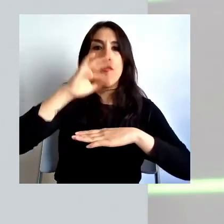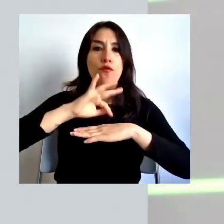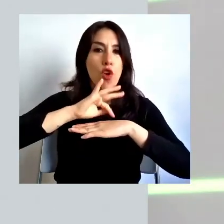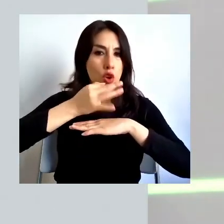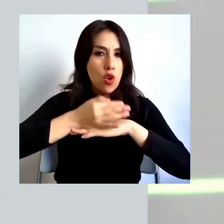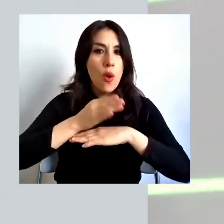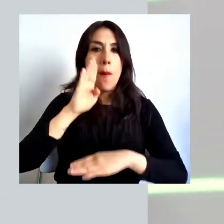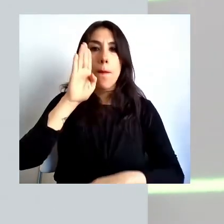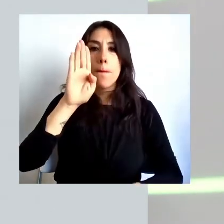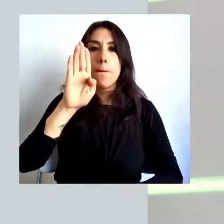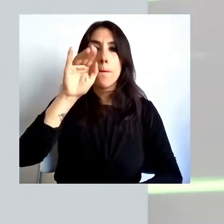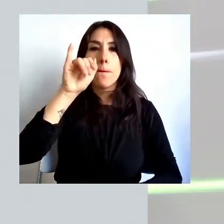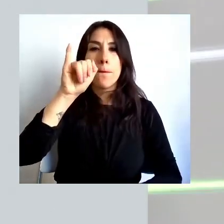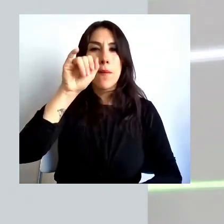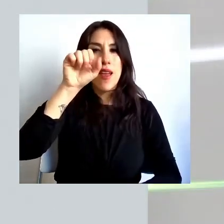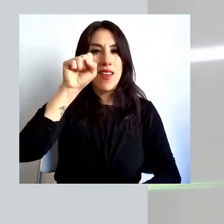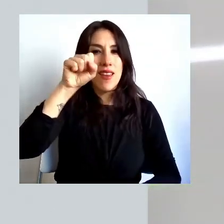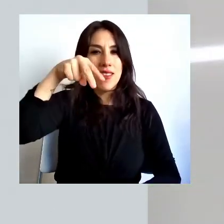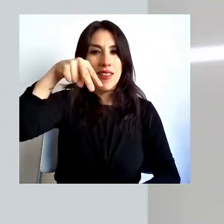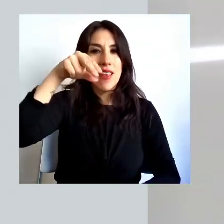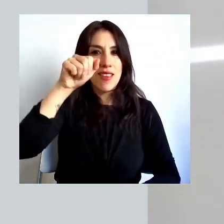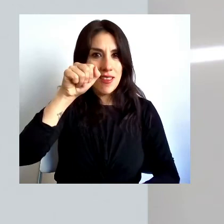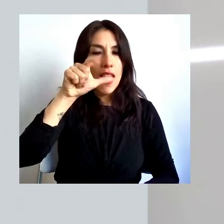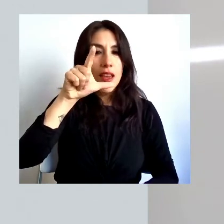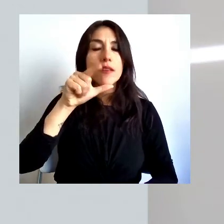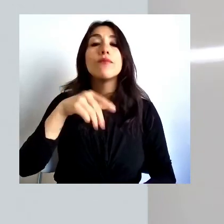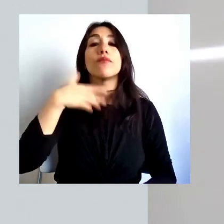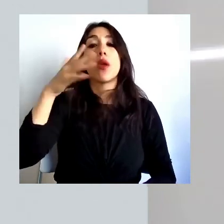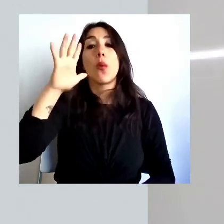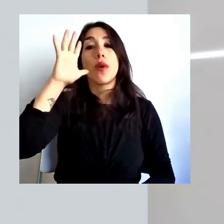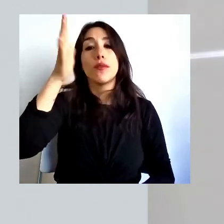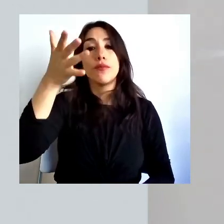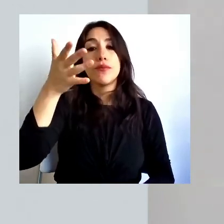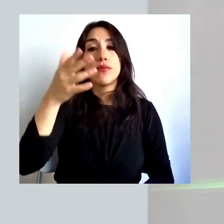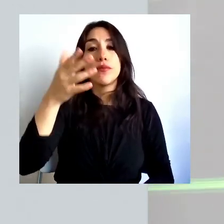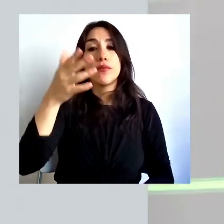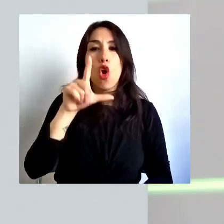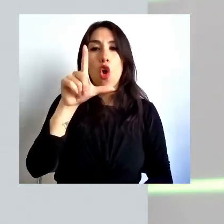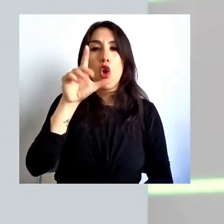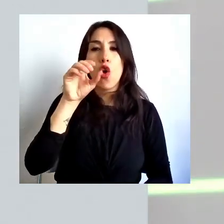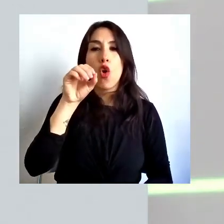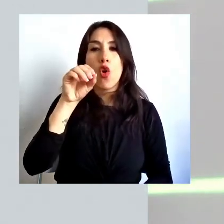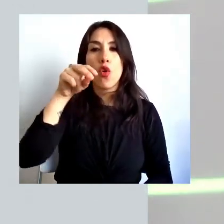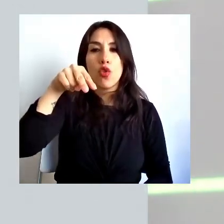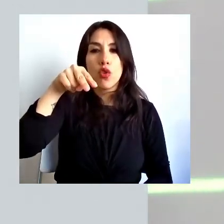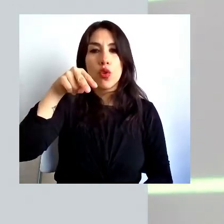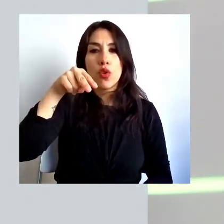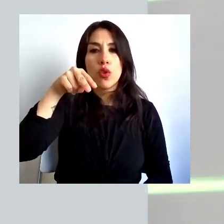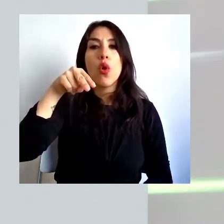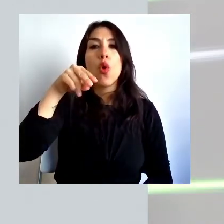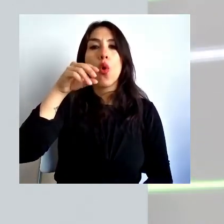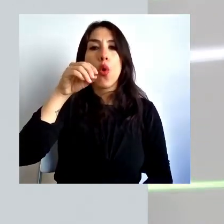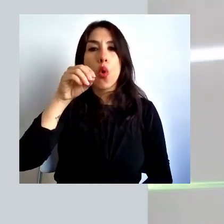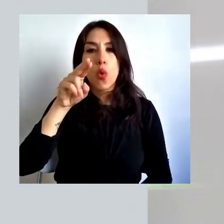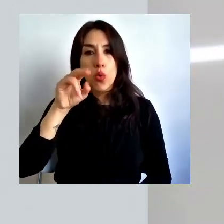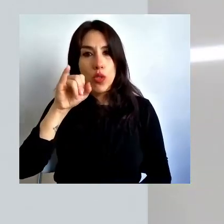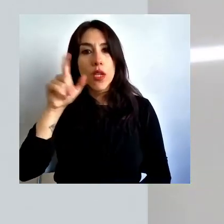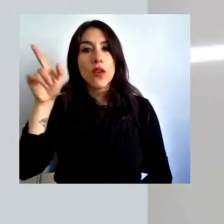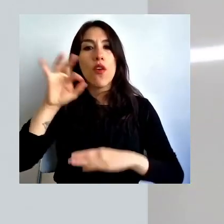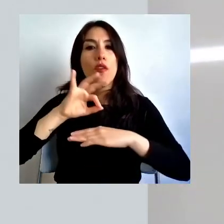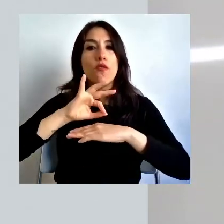Business Disability International, and then with Laurie Henneborn, Managing Director of Research